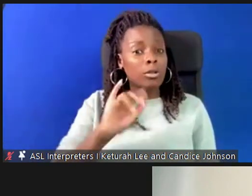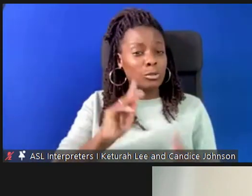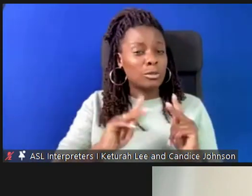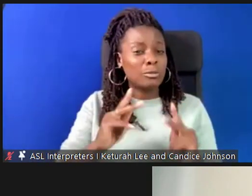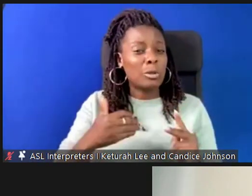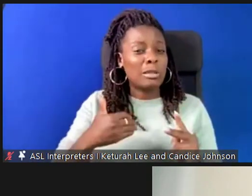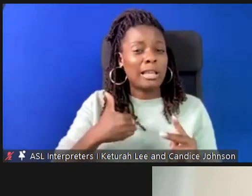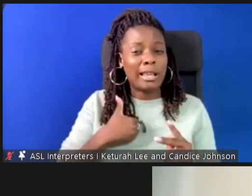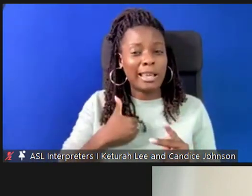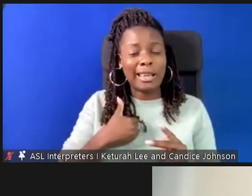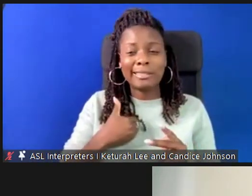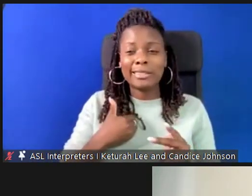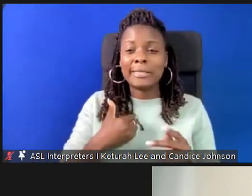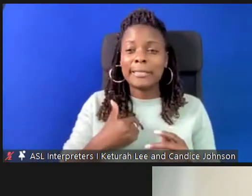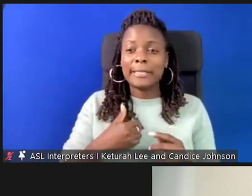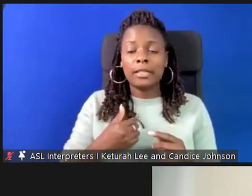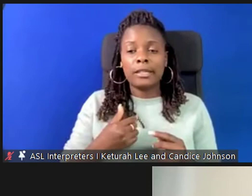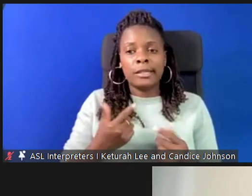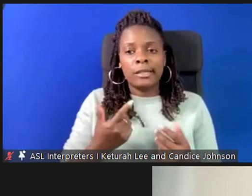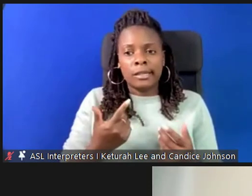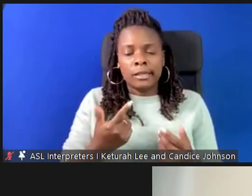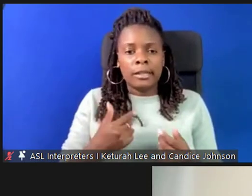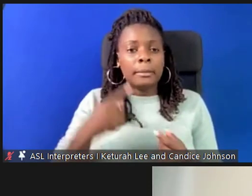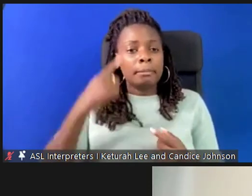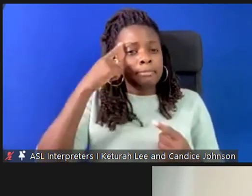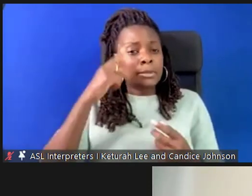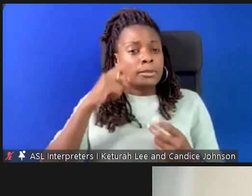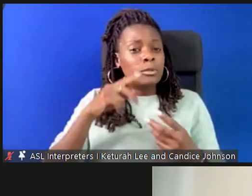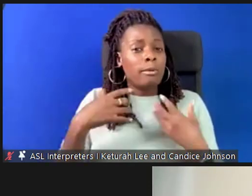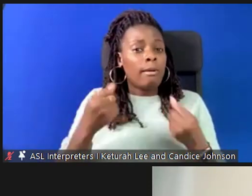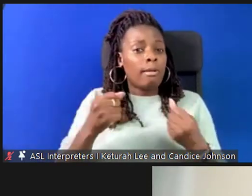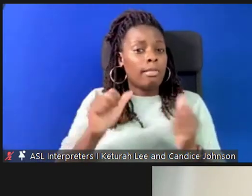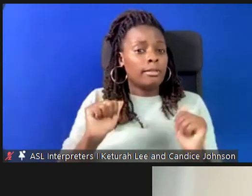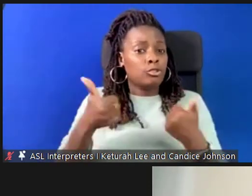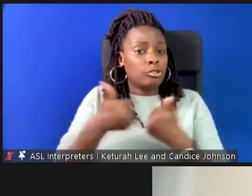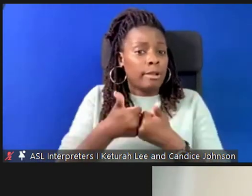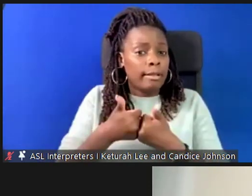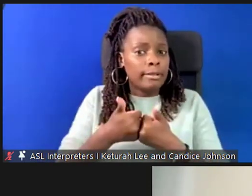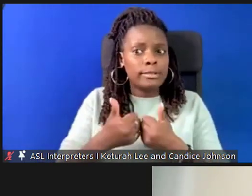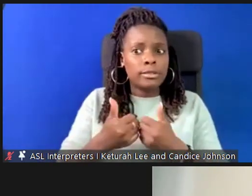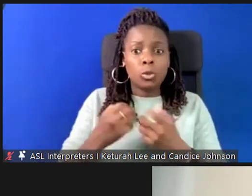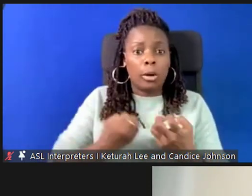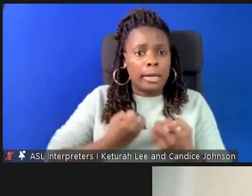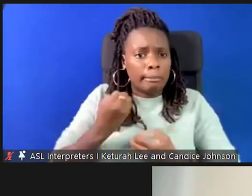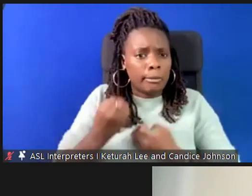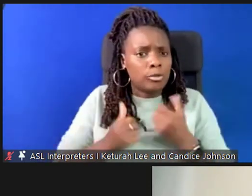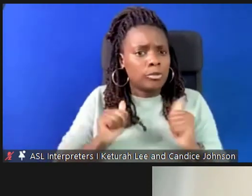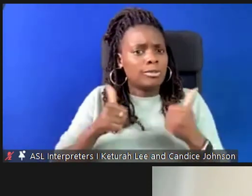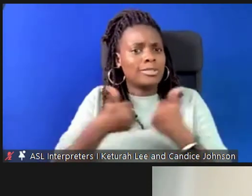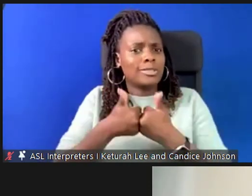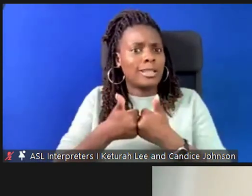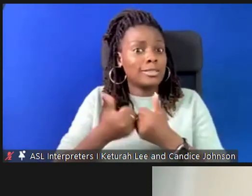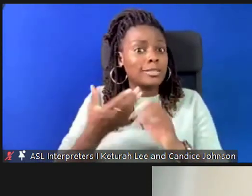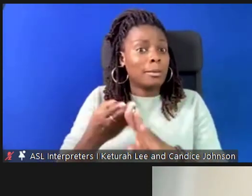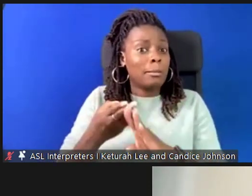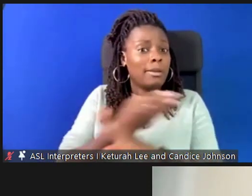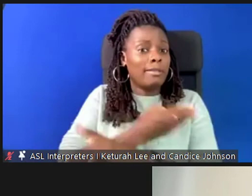conditions or who have had challenges emotionally coping. So I think we need to,